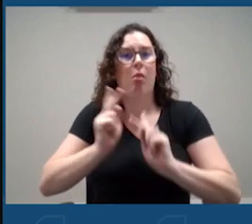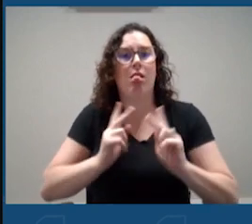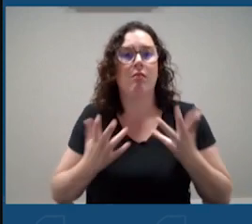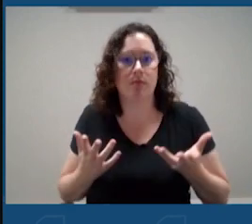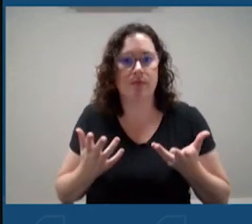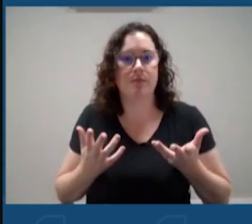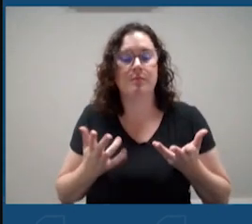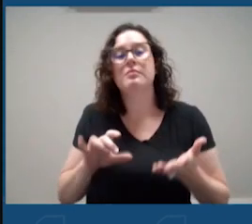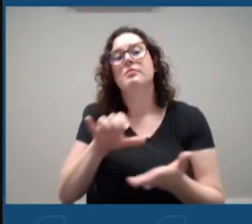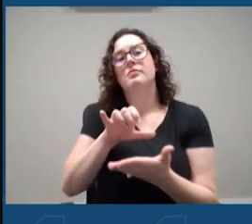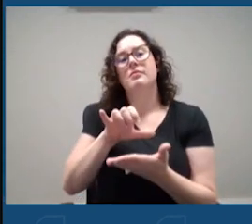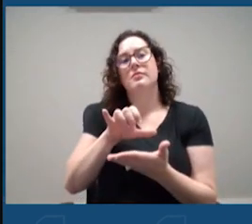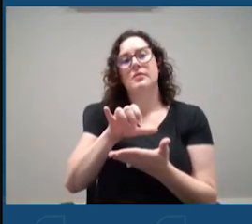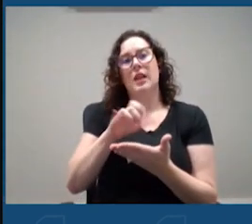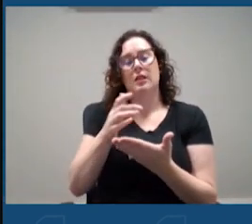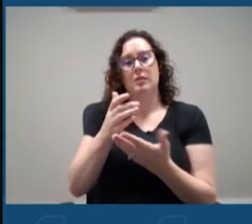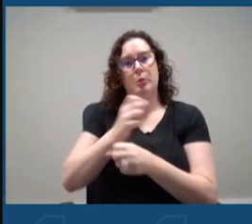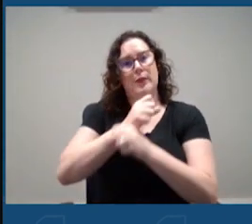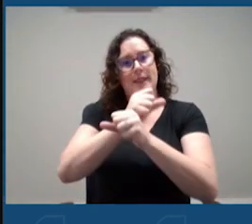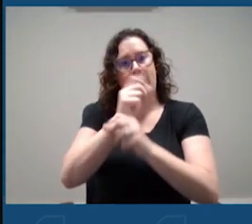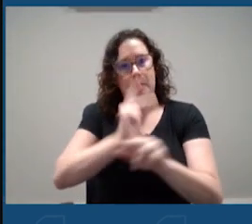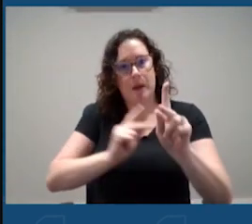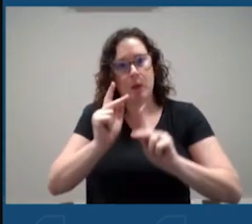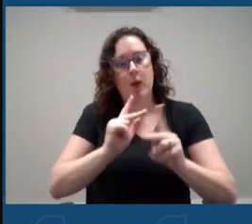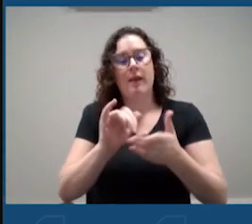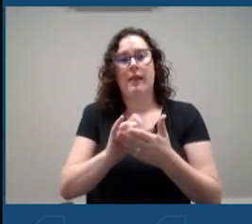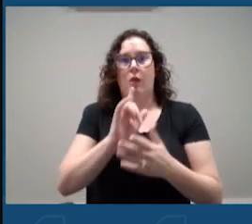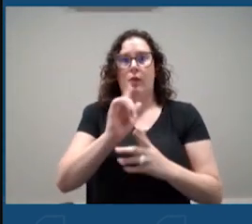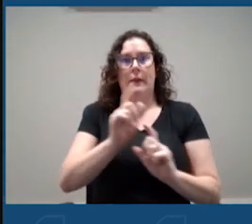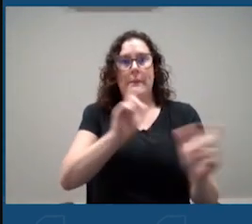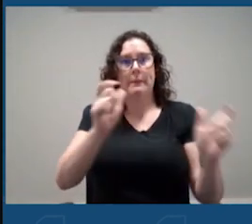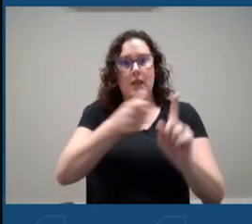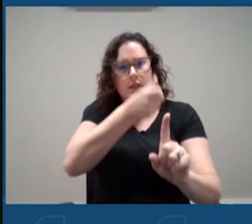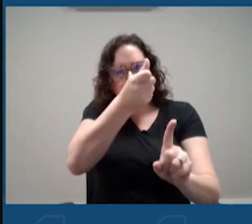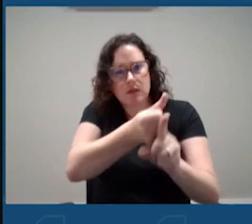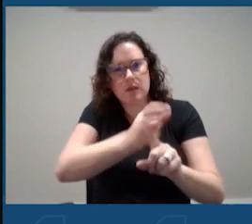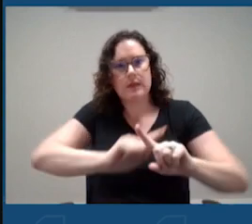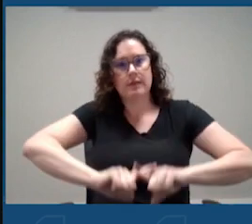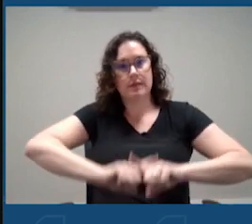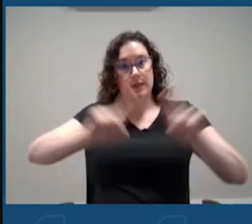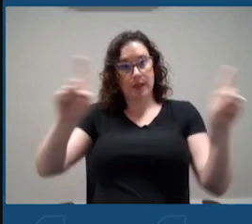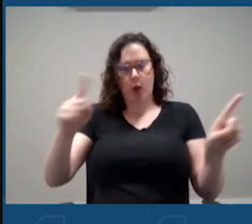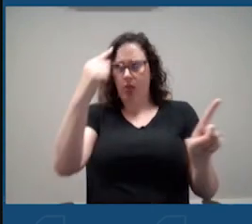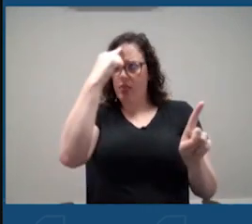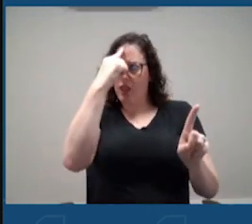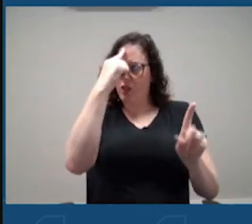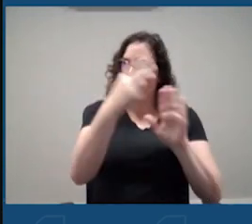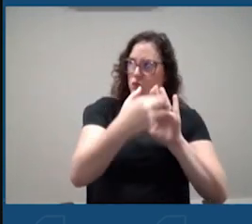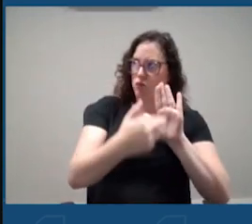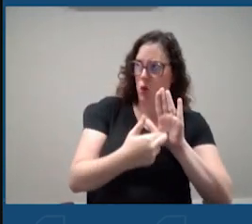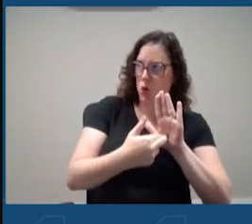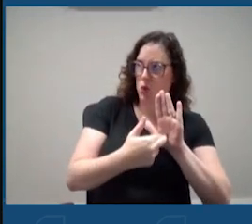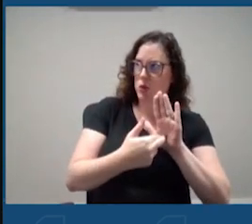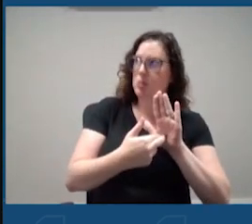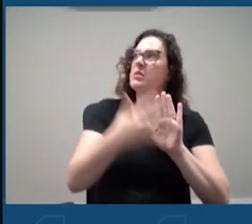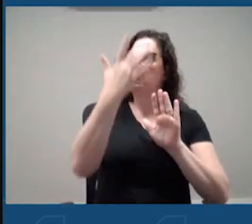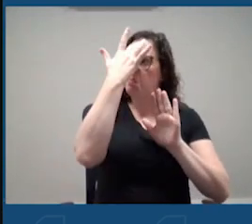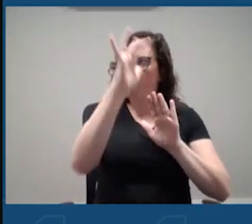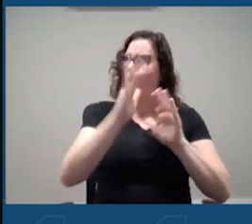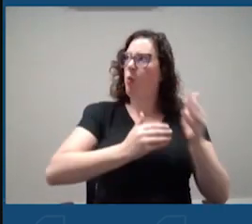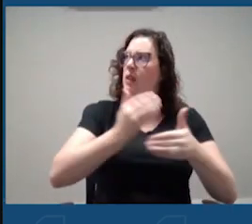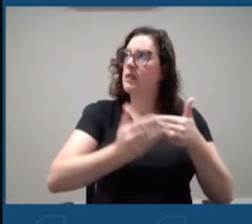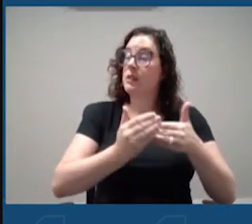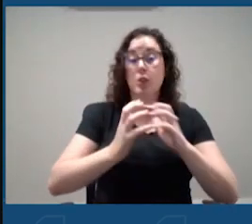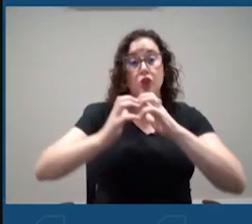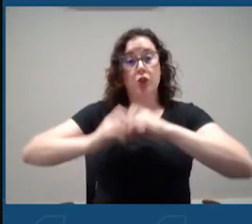difference. They're supposed to have oversight and regulations and be smart about things, not shut down industries, but also find ways